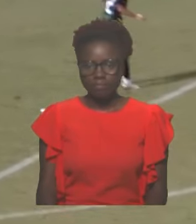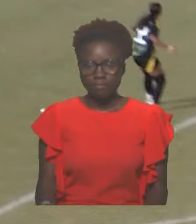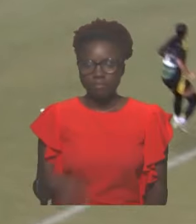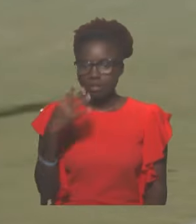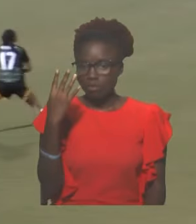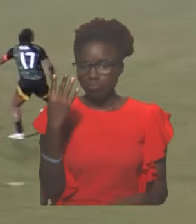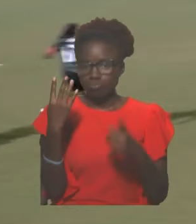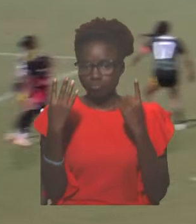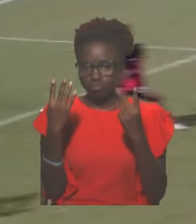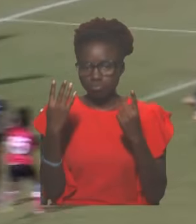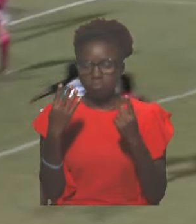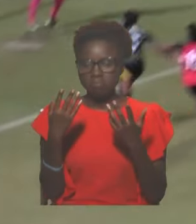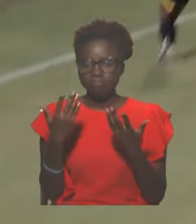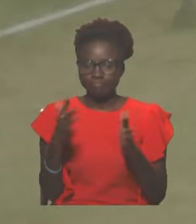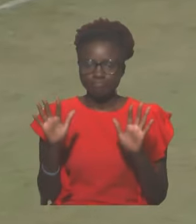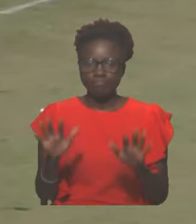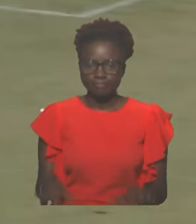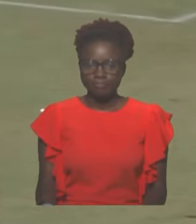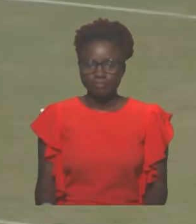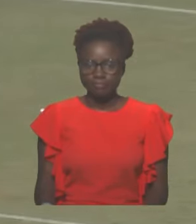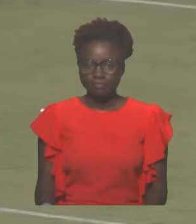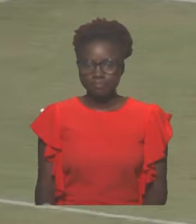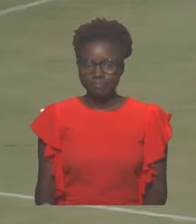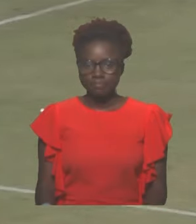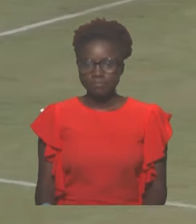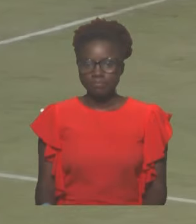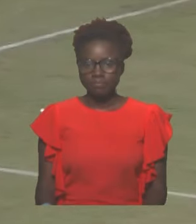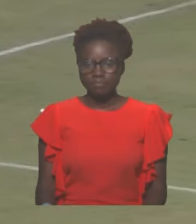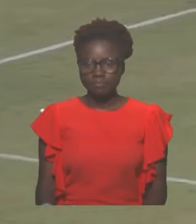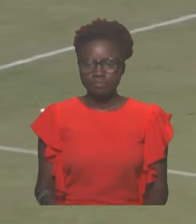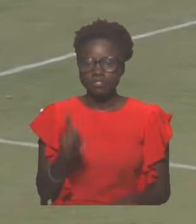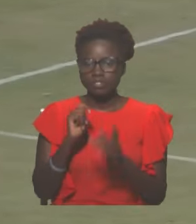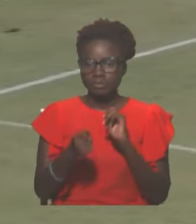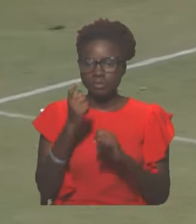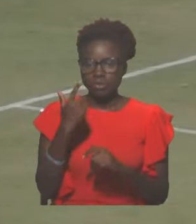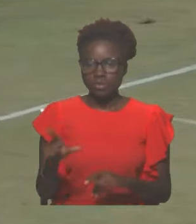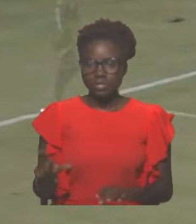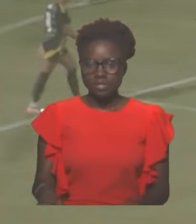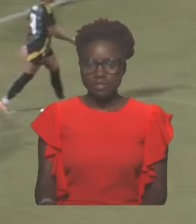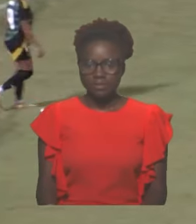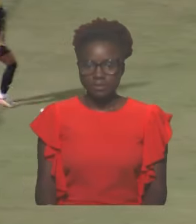4-1 is how the game would finish as Trinidad and Tobago went down to Jamaica.